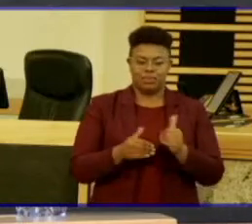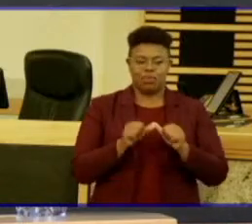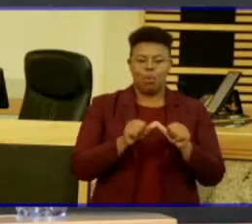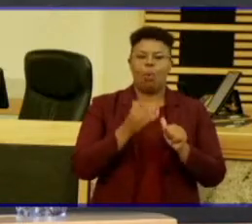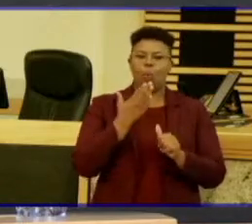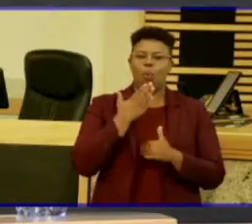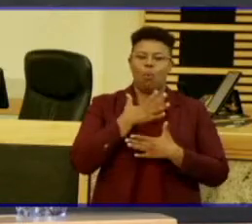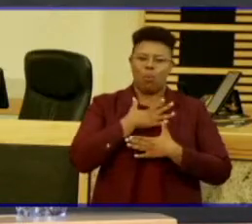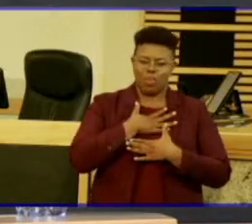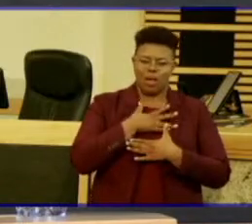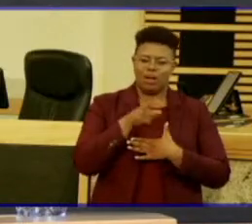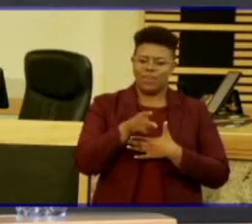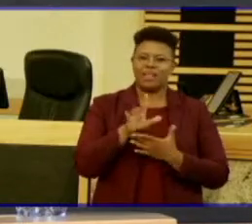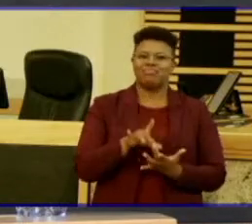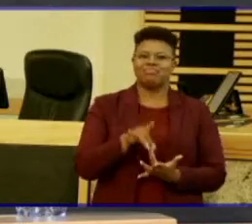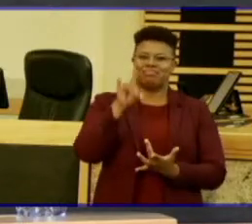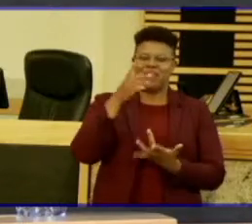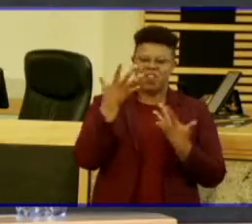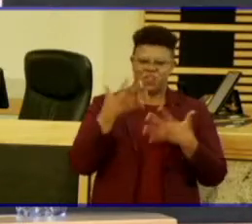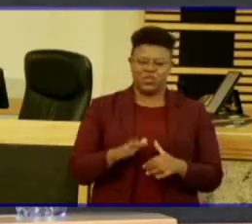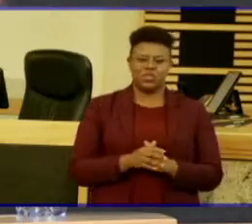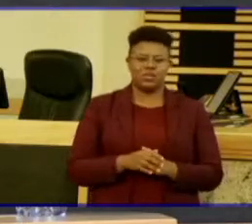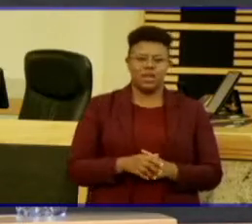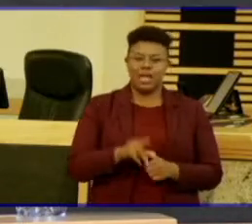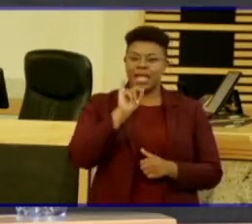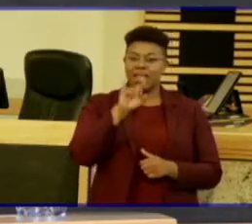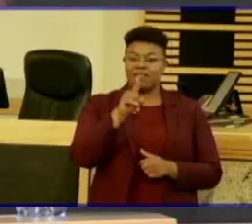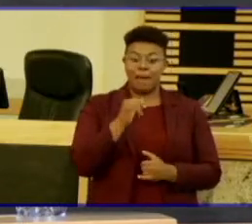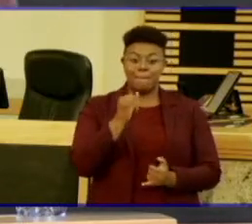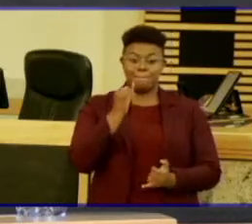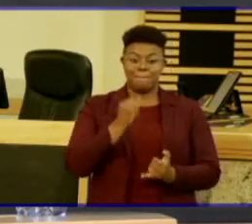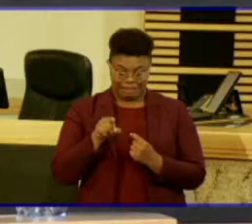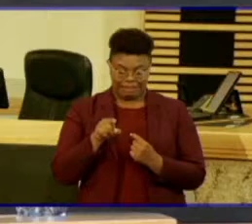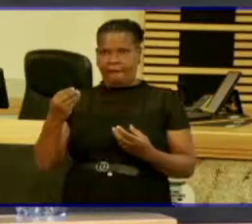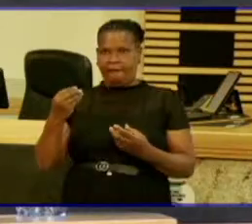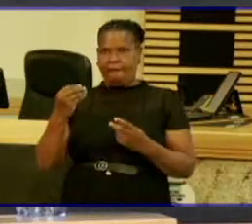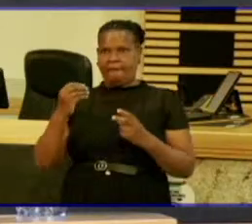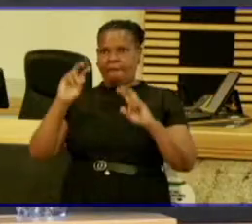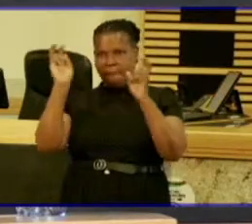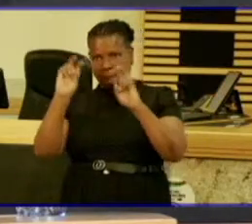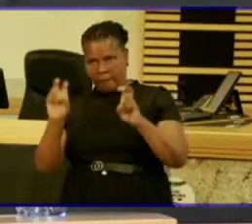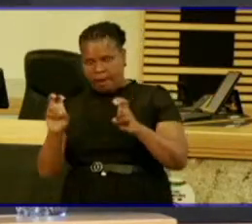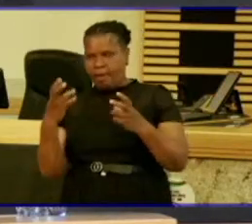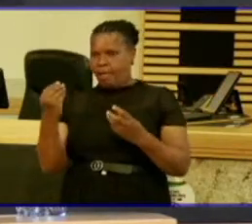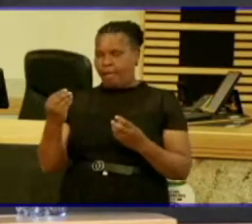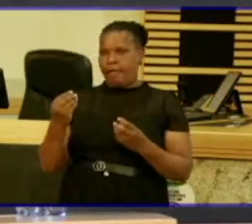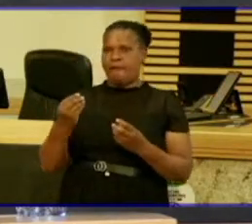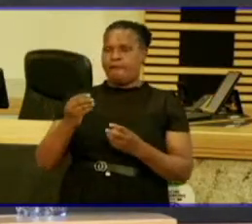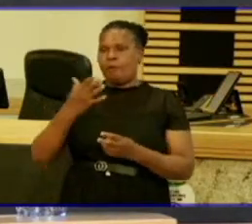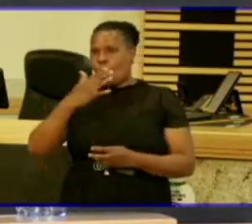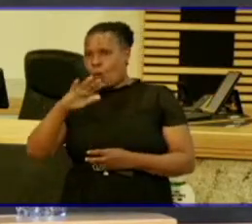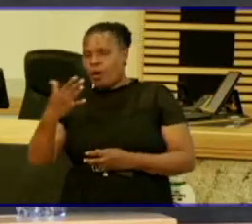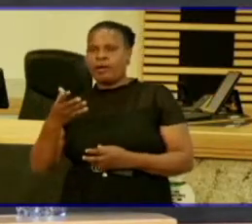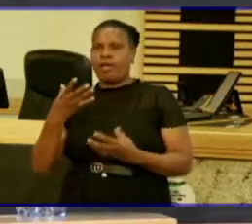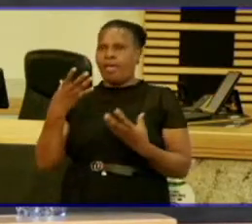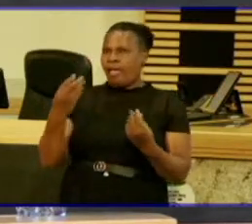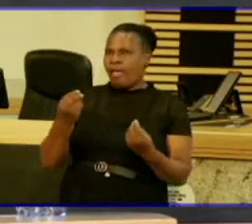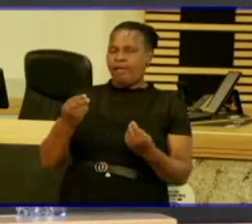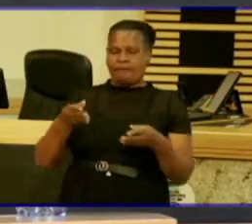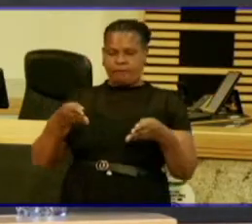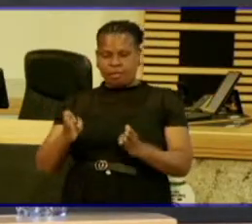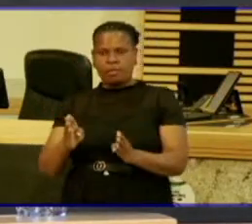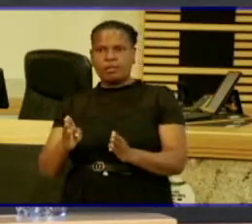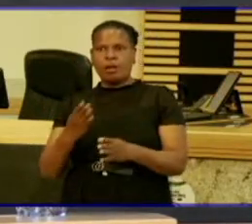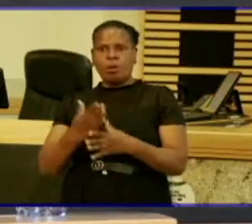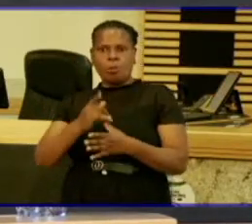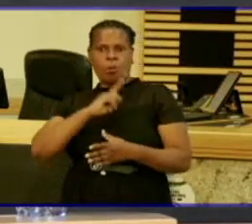abamthandayo nabamanyulileyo ukuba ikubhudile wena mntu uyicwangcisayo ndlela yenzelwe loo nto into ekuthiwa ngoomasipala